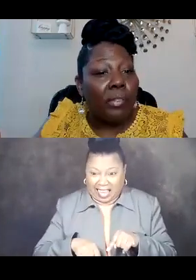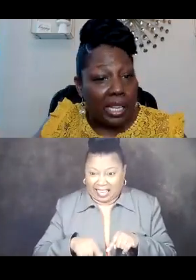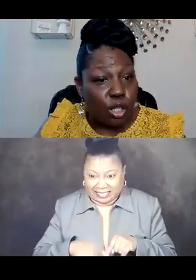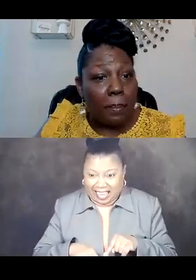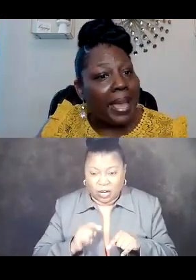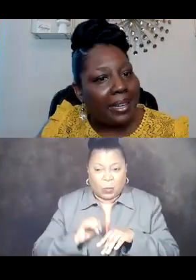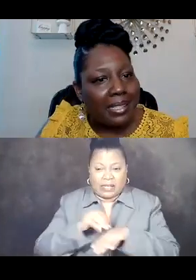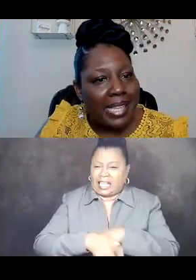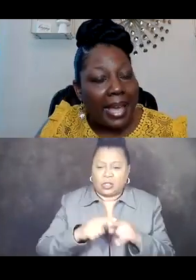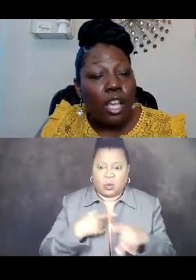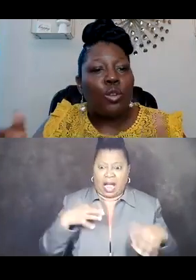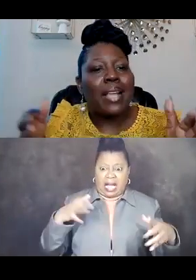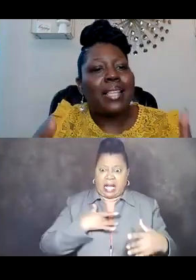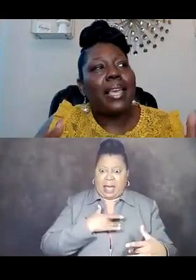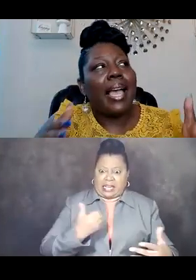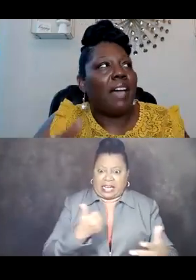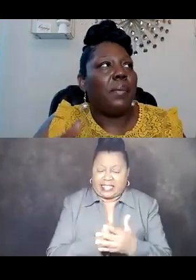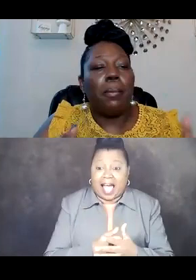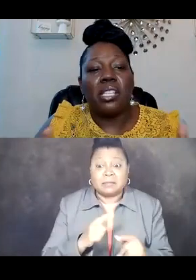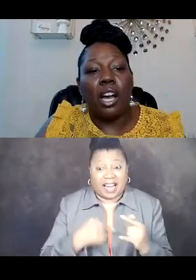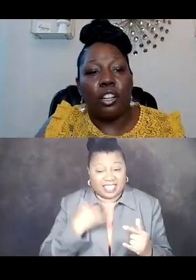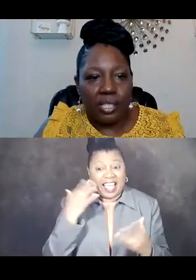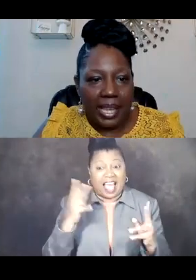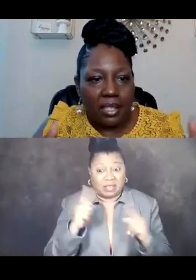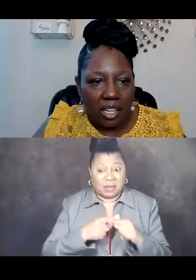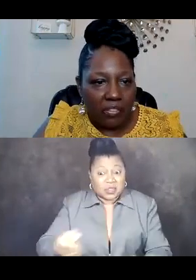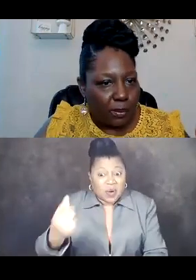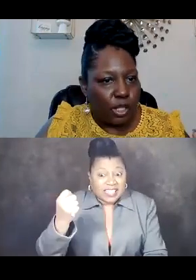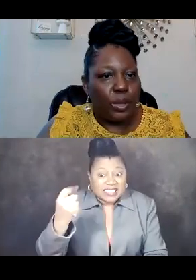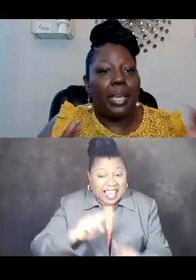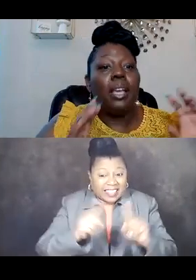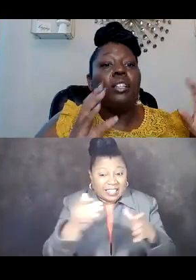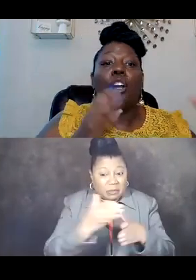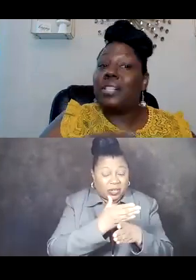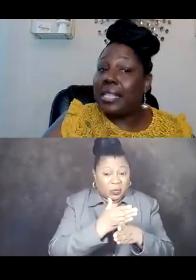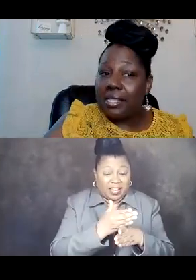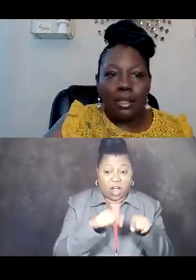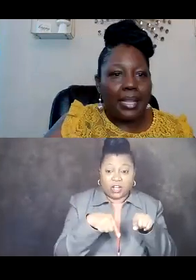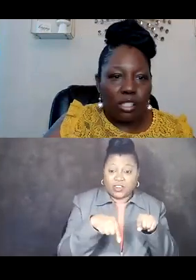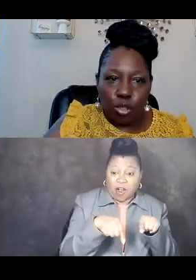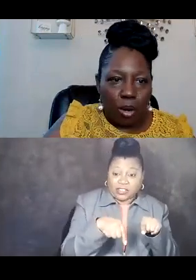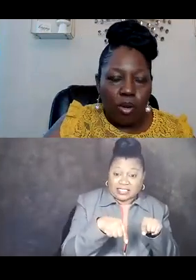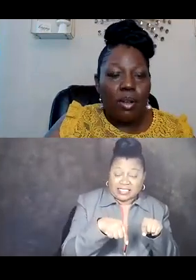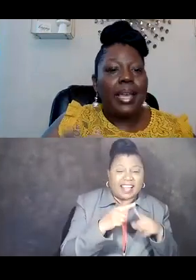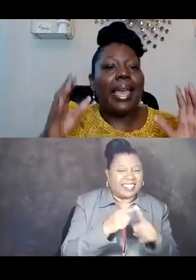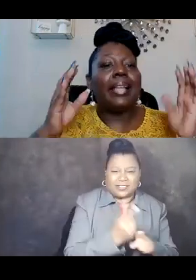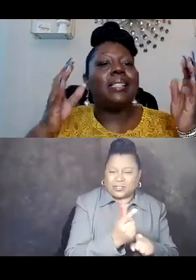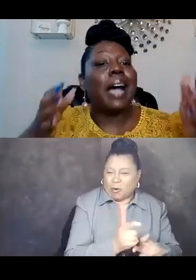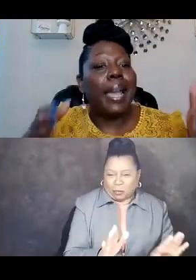us over into a panic attack. So I think having people to understand the difference between nervousness, that's